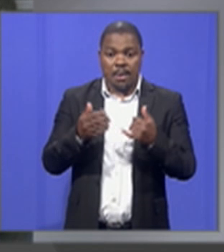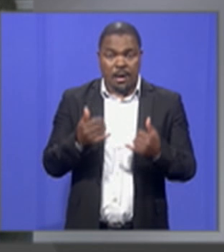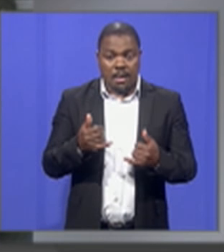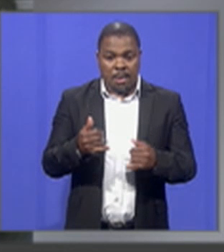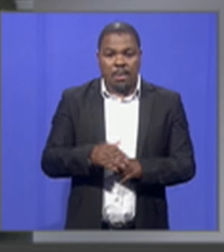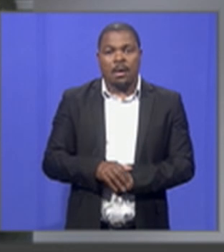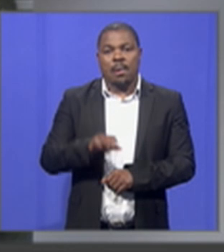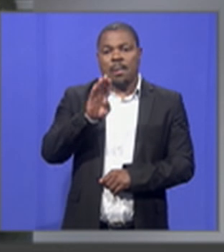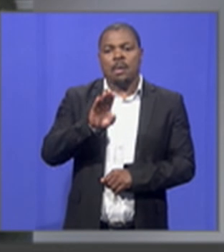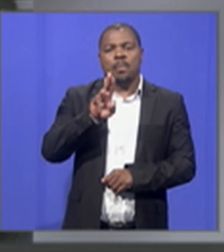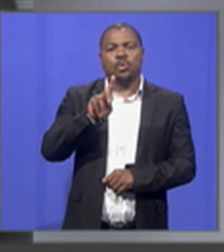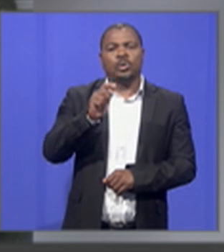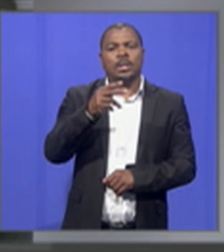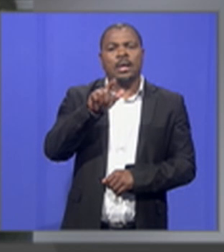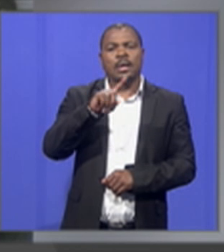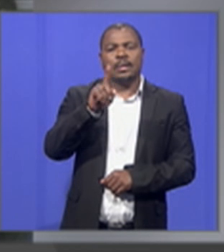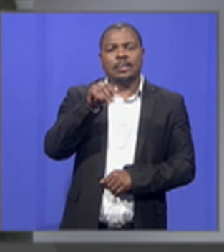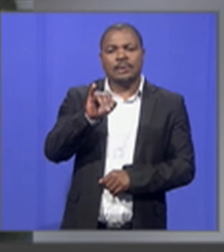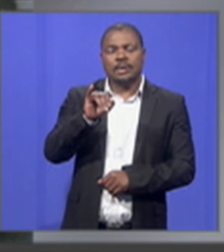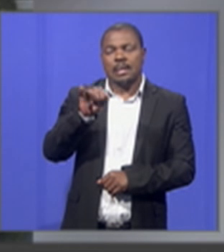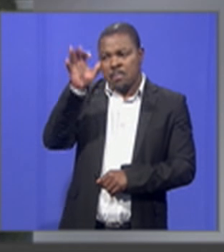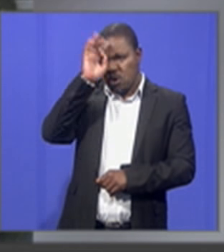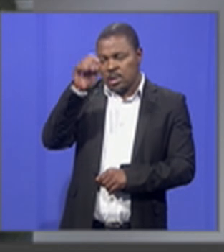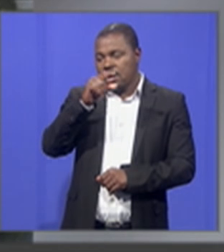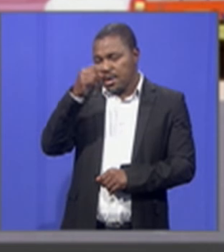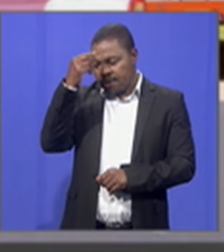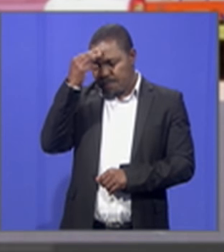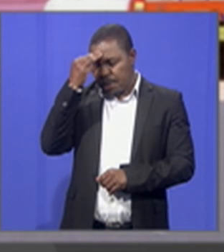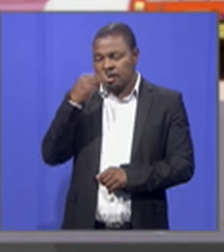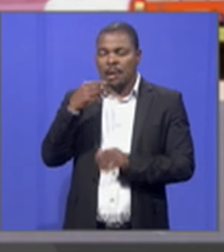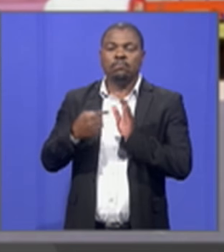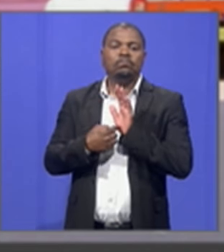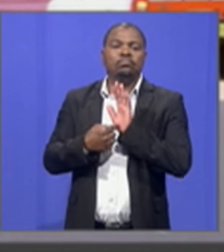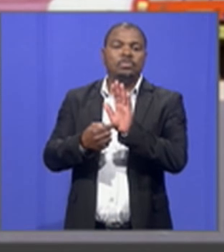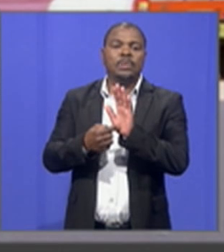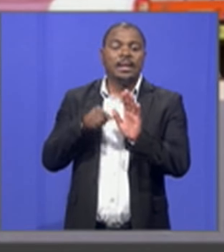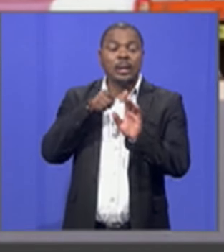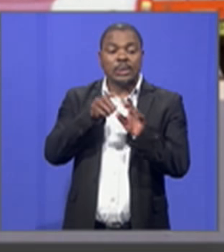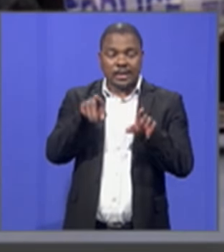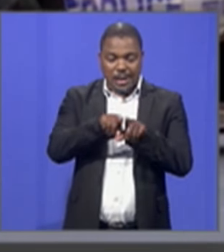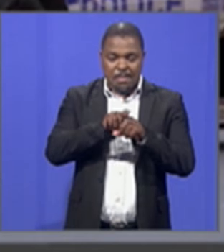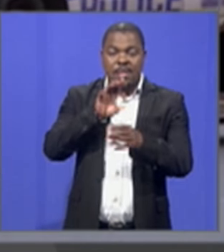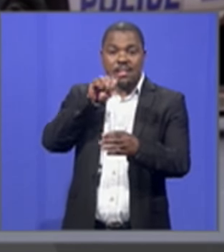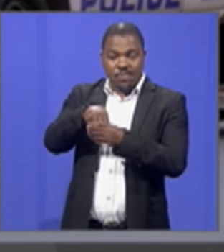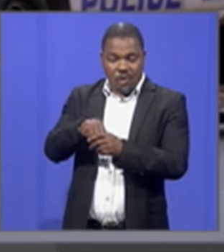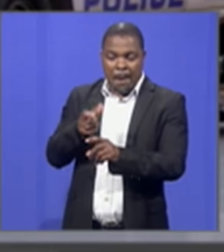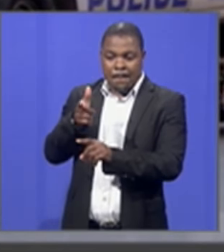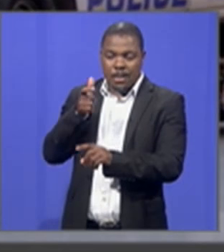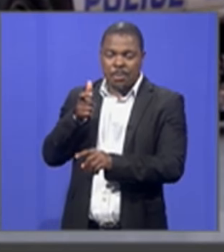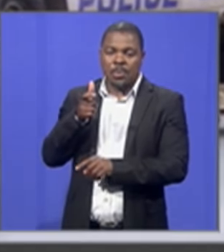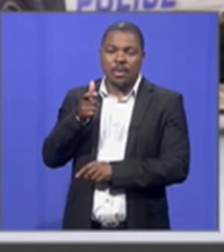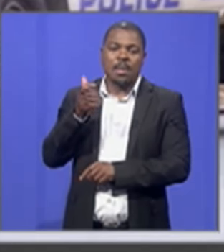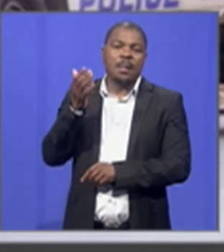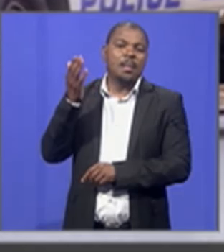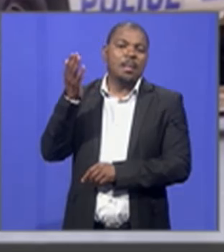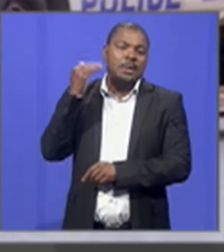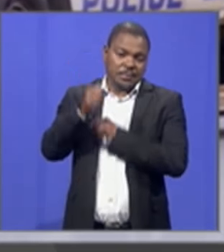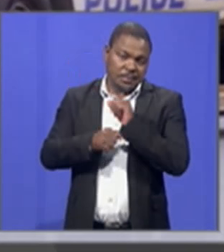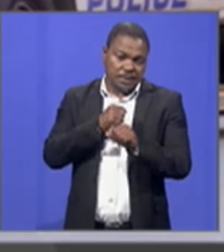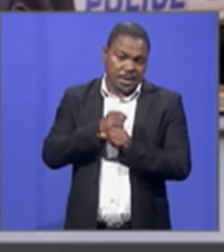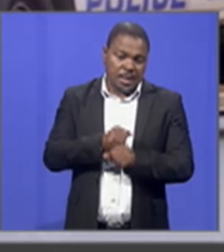Hlengiwe Buthelezi yo le yena a mantšhwago le polao ya DJ Waras ka la 16 kgweding ya Manthole ngwagola. Go dumela ge